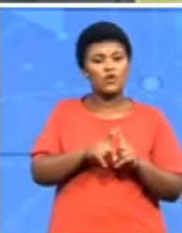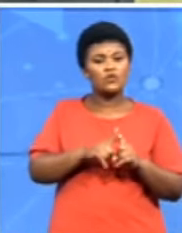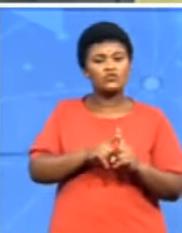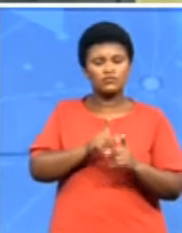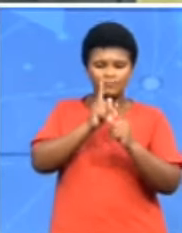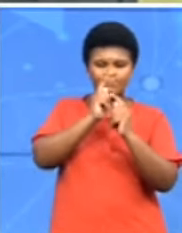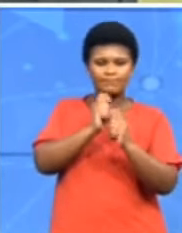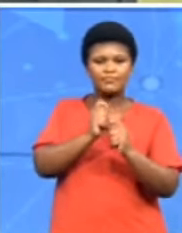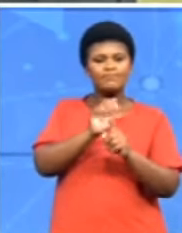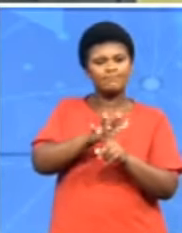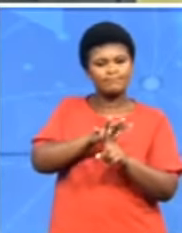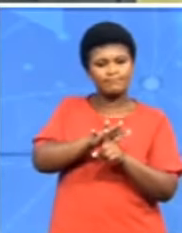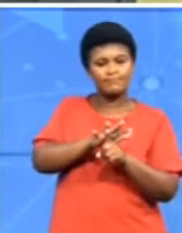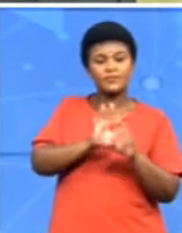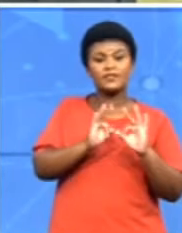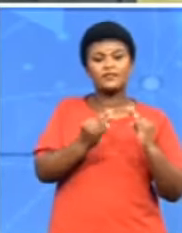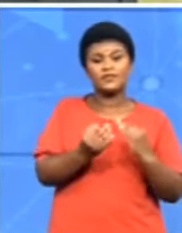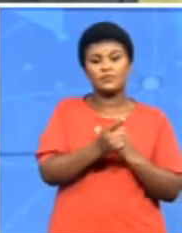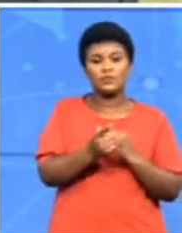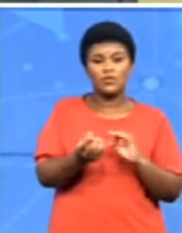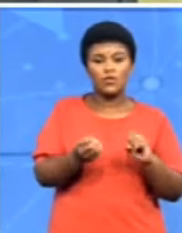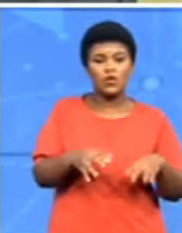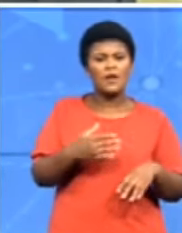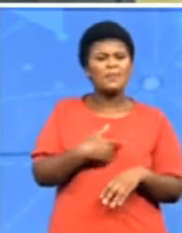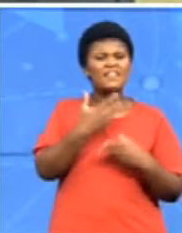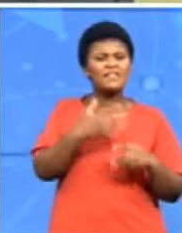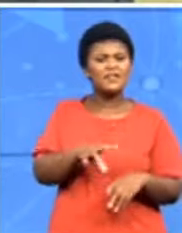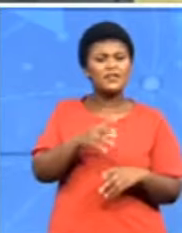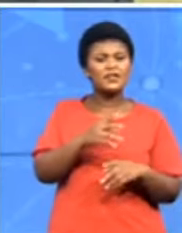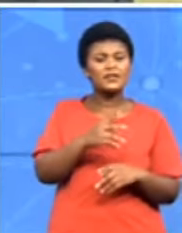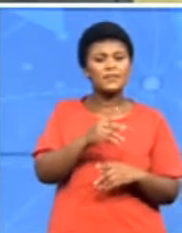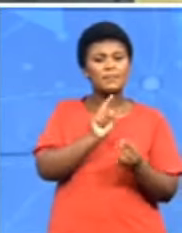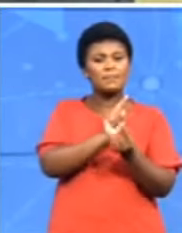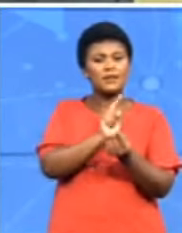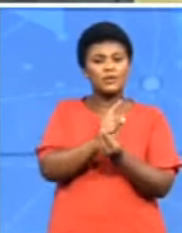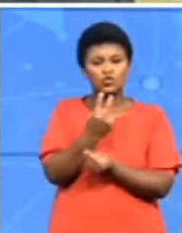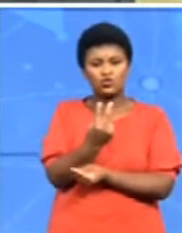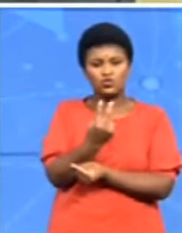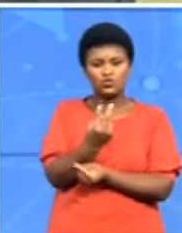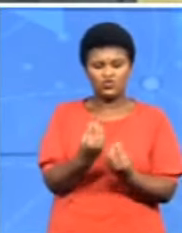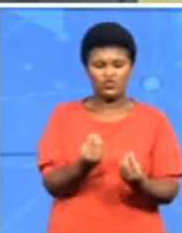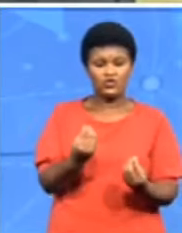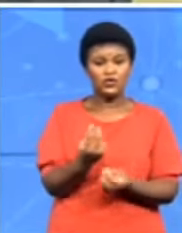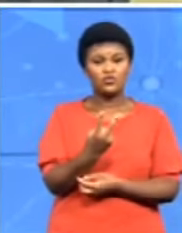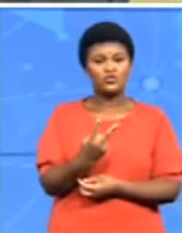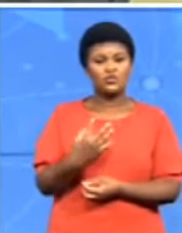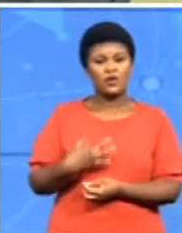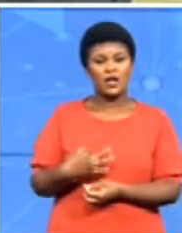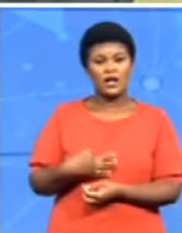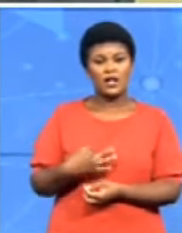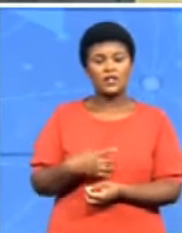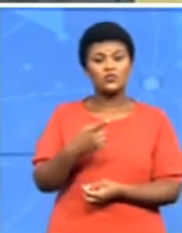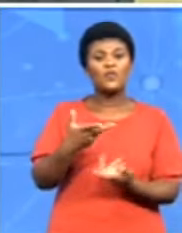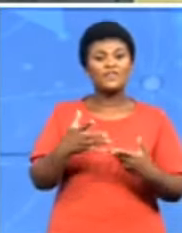families. I know I've met young kids here, two young daughters, who were fortunate, who escaped this because they were elsewhere